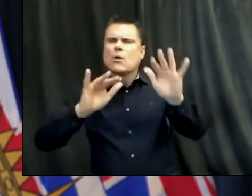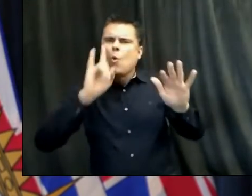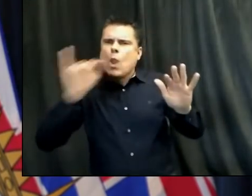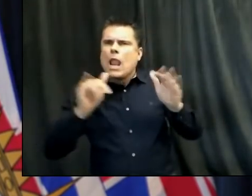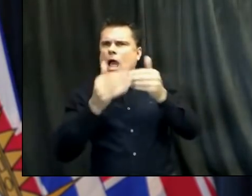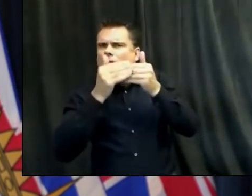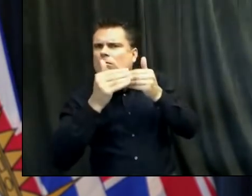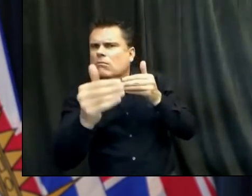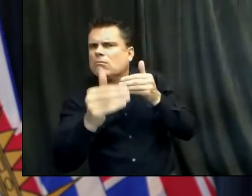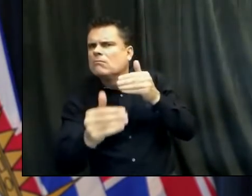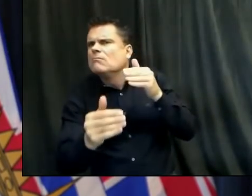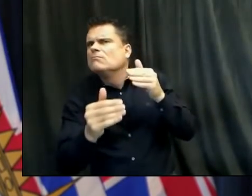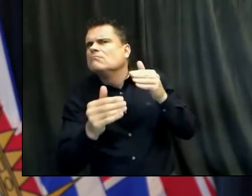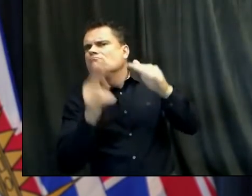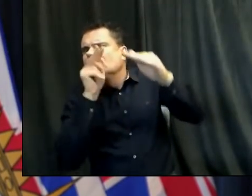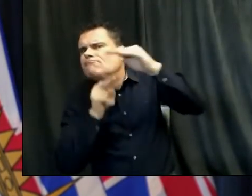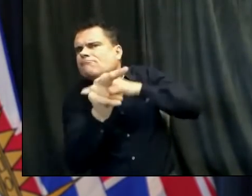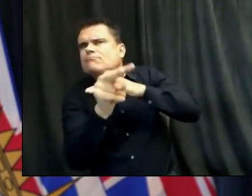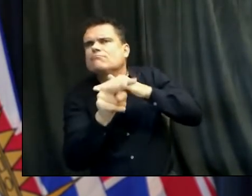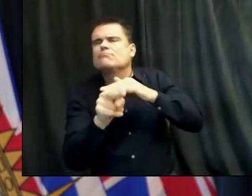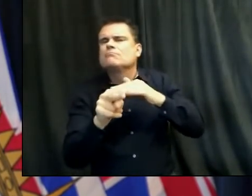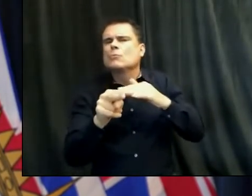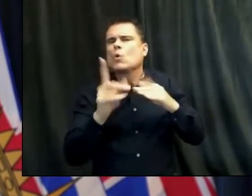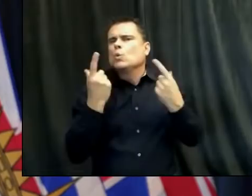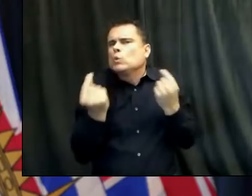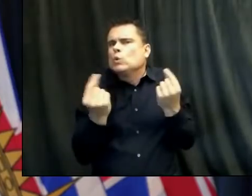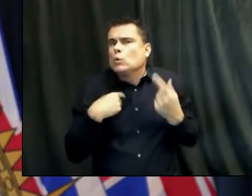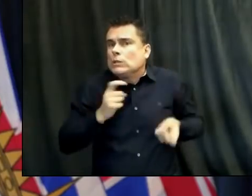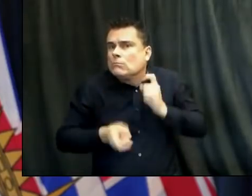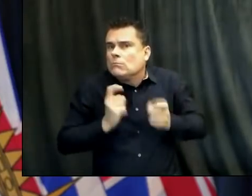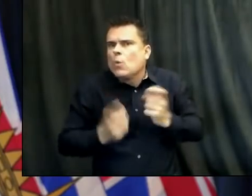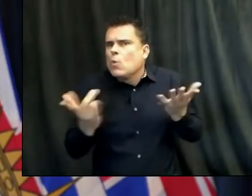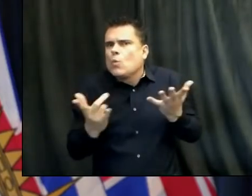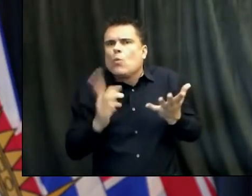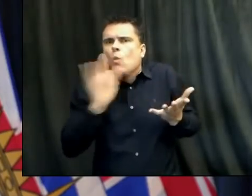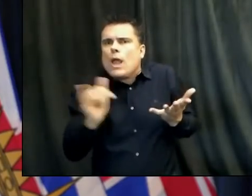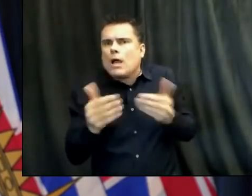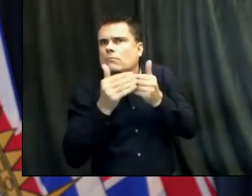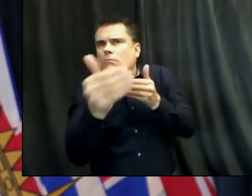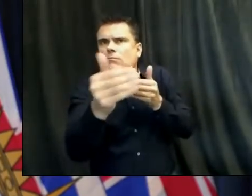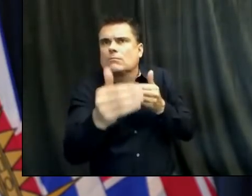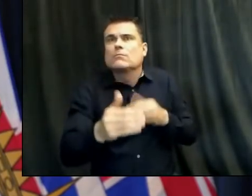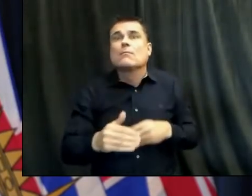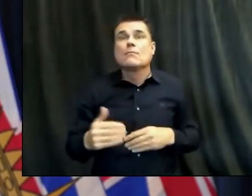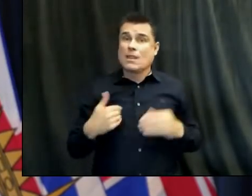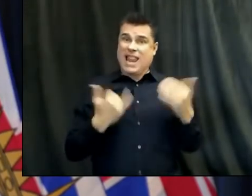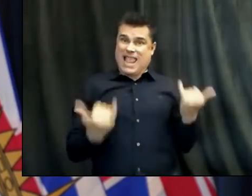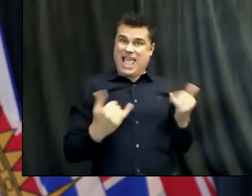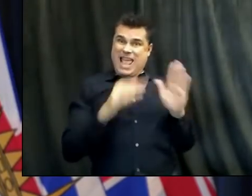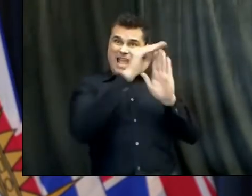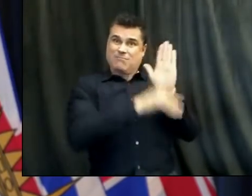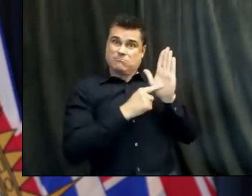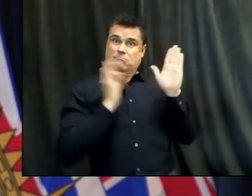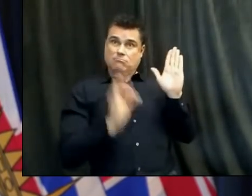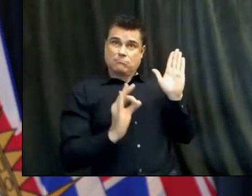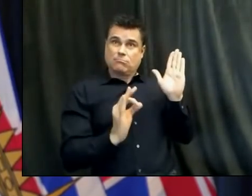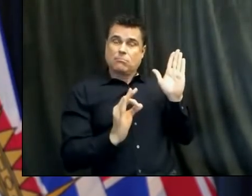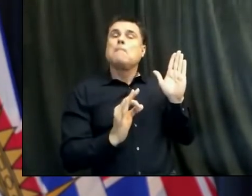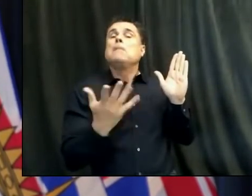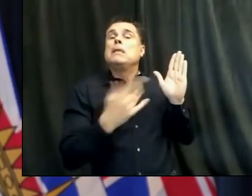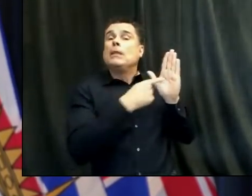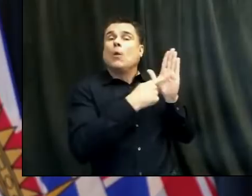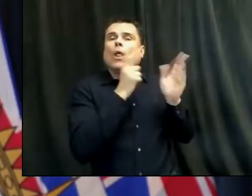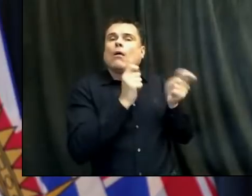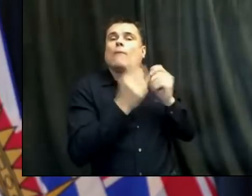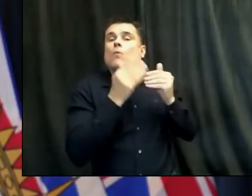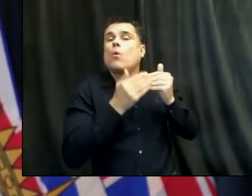and, you know, what measures can we look at modifying or changing. So those are conversations that we